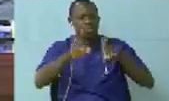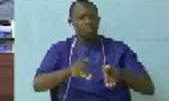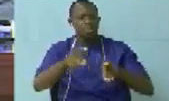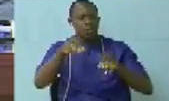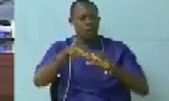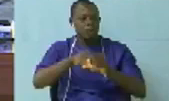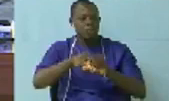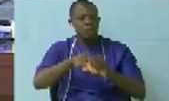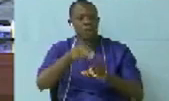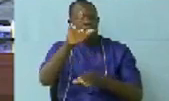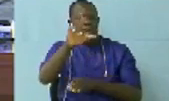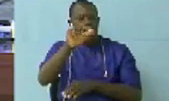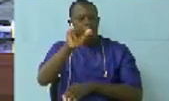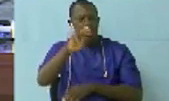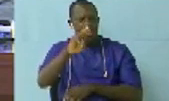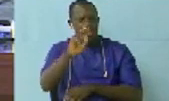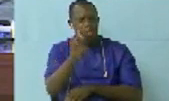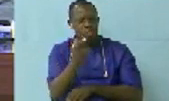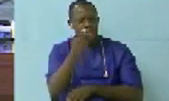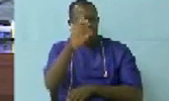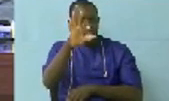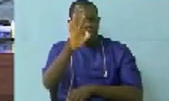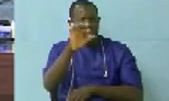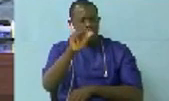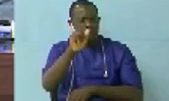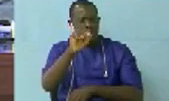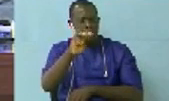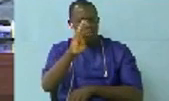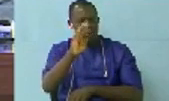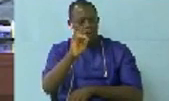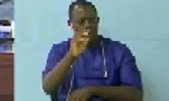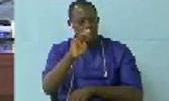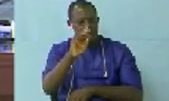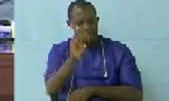the 2006 coup d'etat,